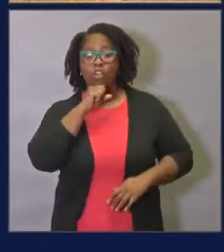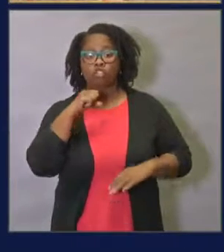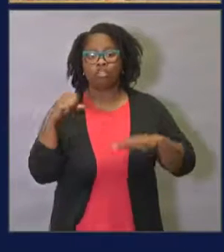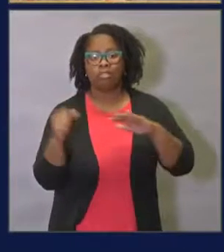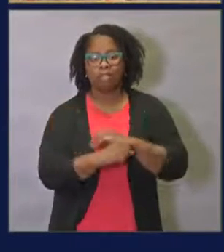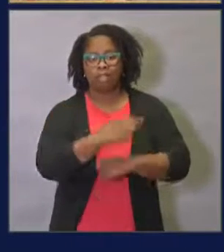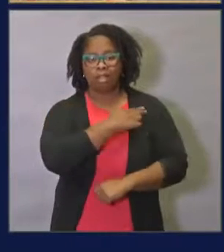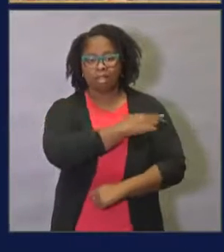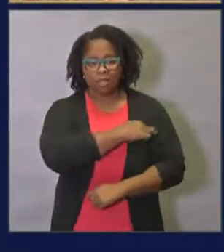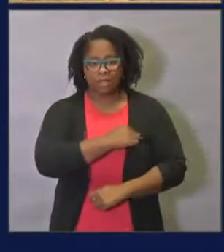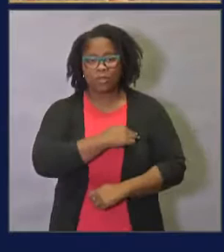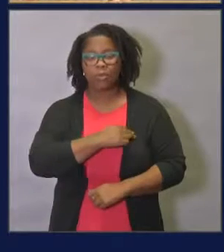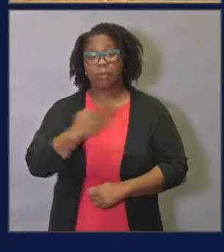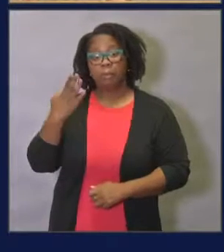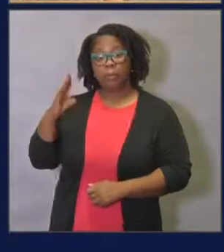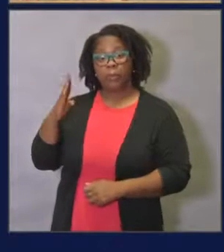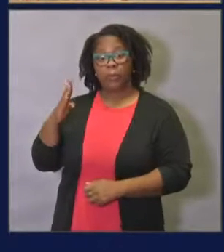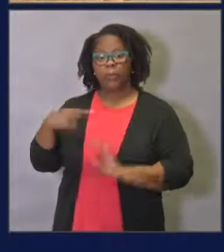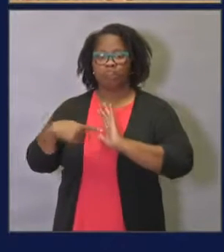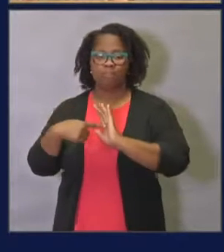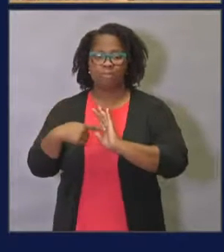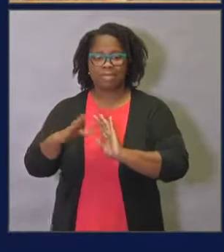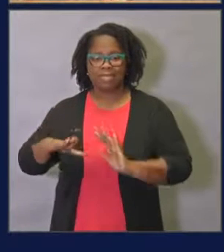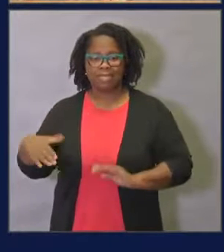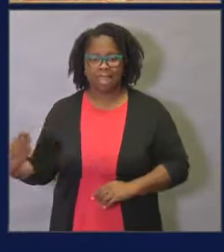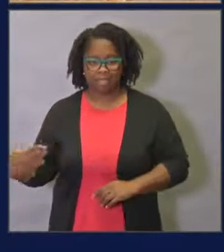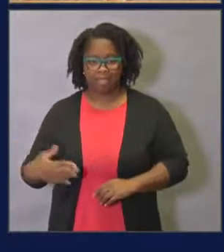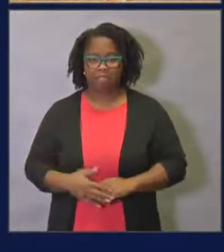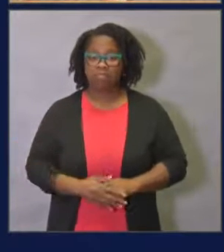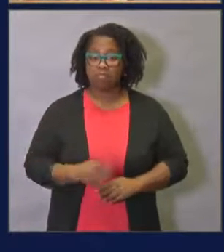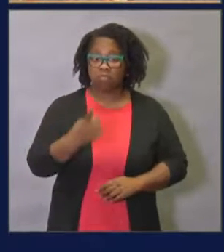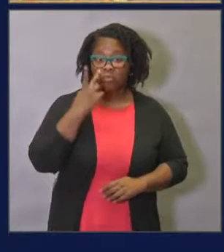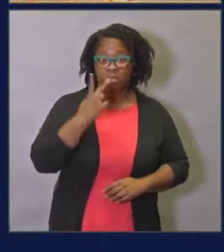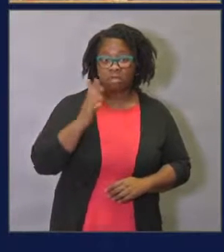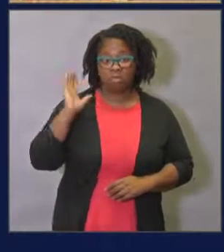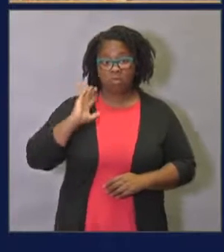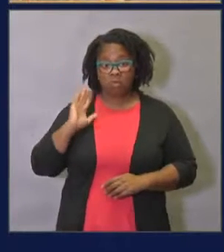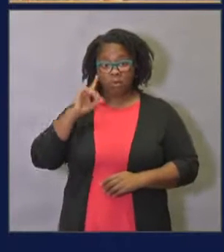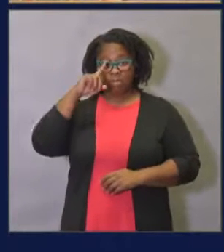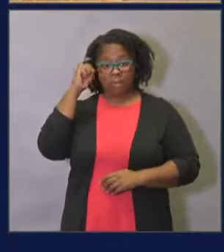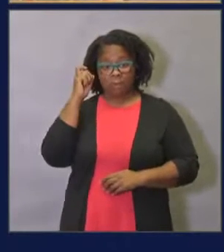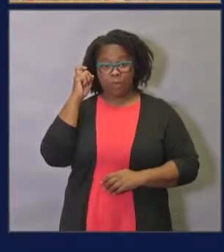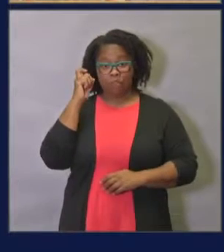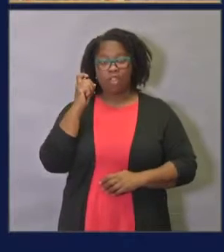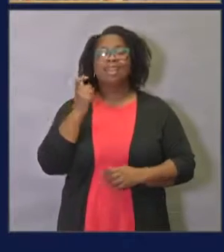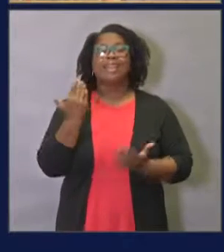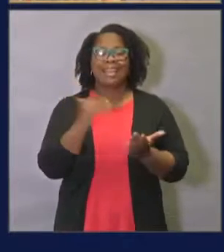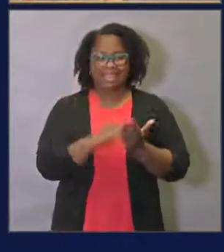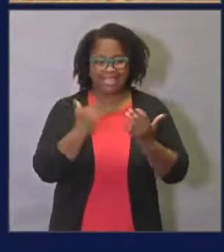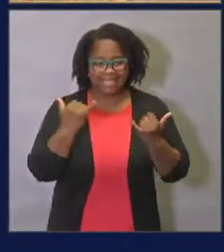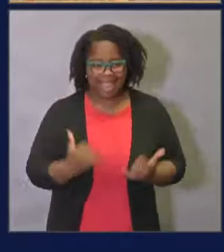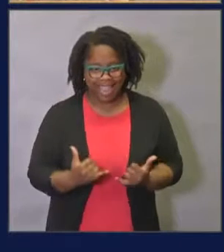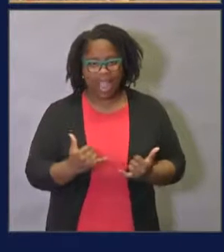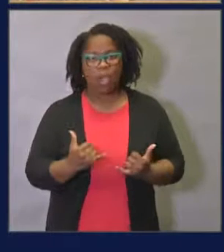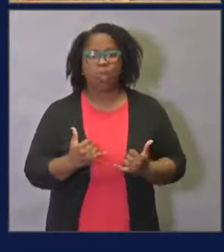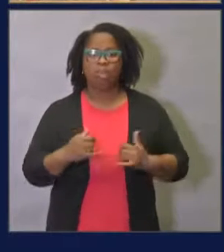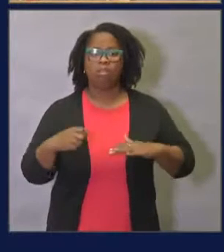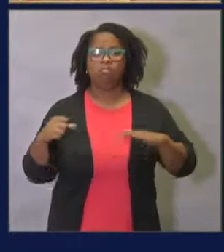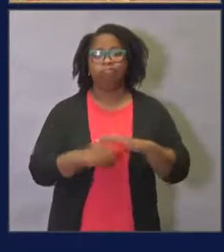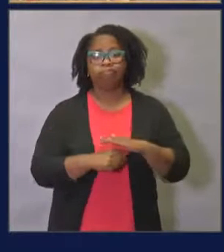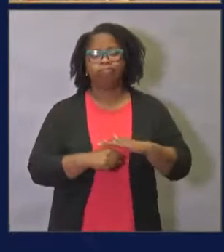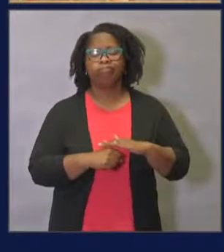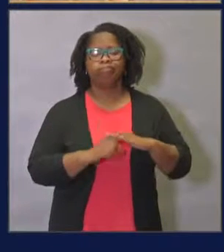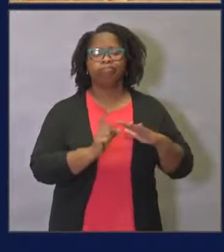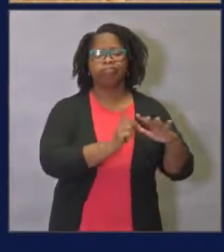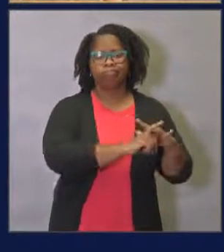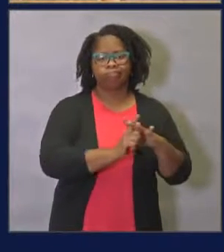line shows deaths. You can see, both in the summer and now, hospitalizations and deaths increased shortly